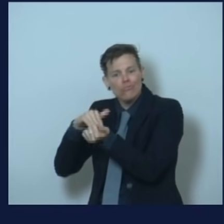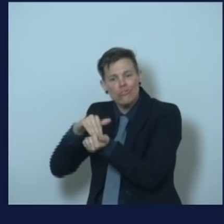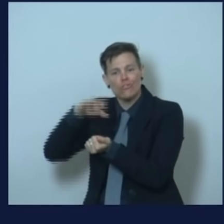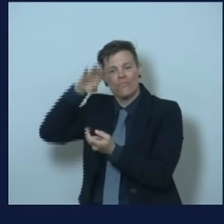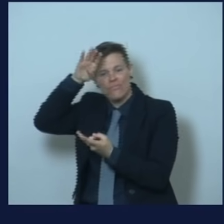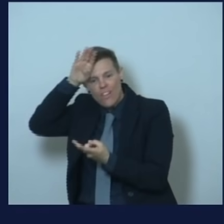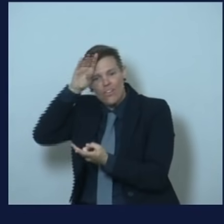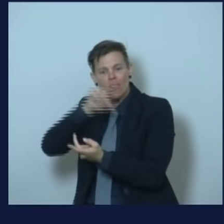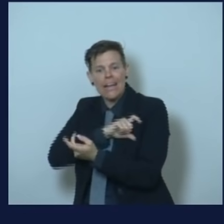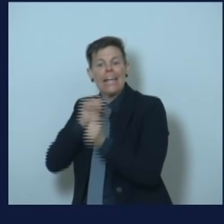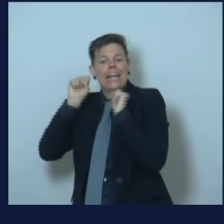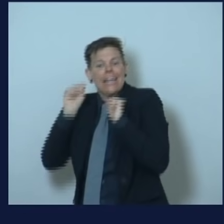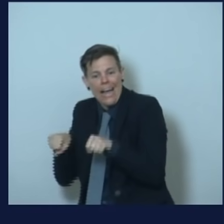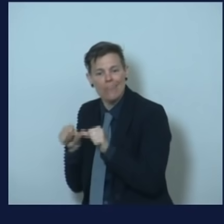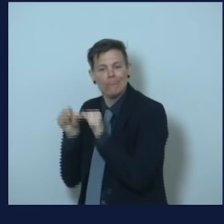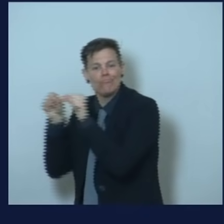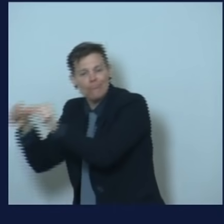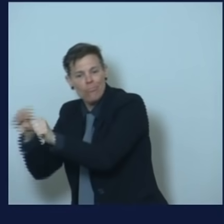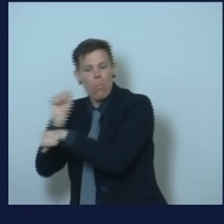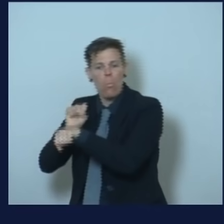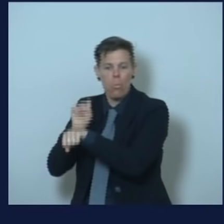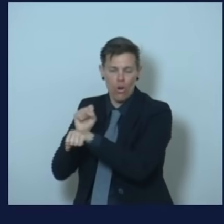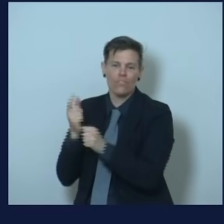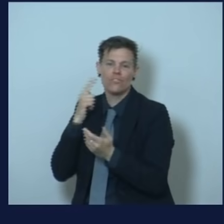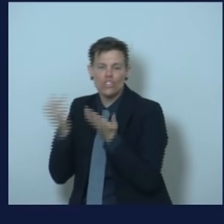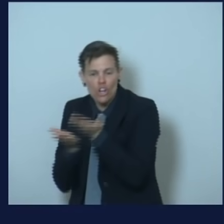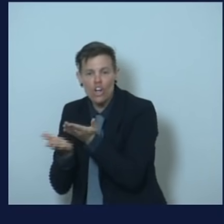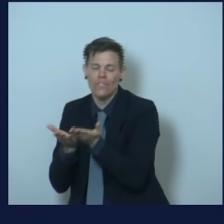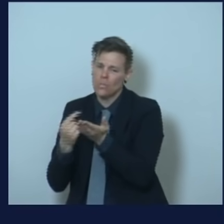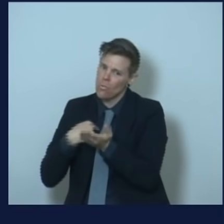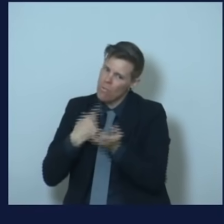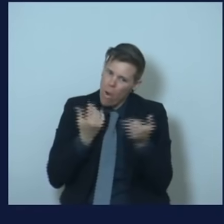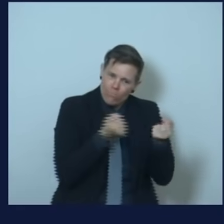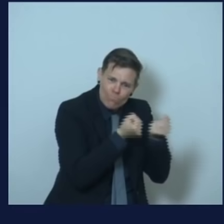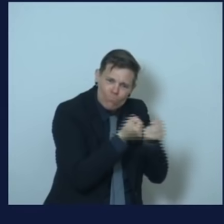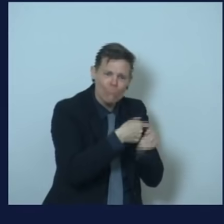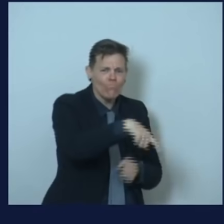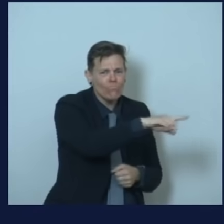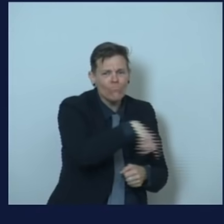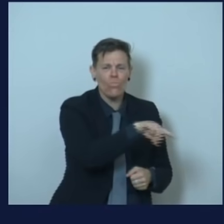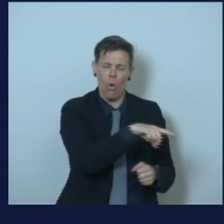care workers. We're grateful, and I'm very pleased to announce this,